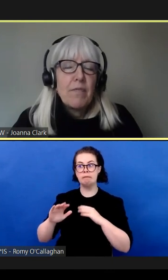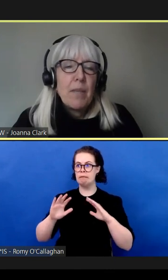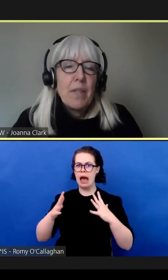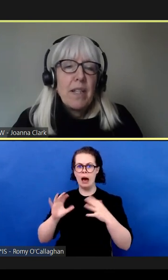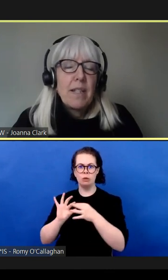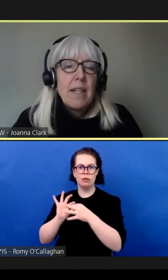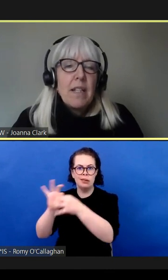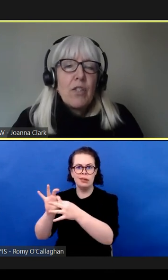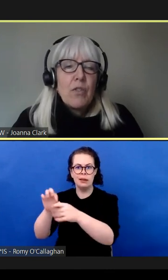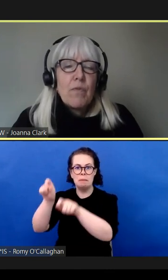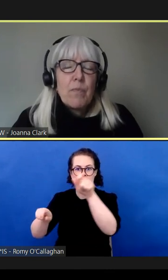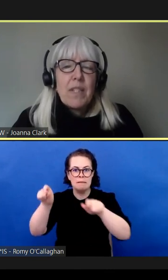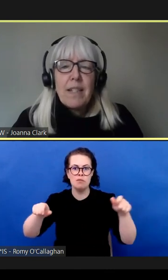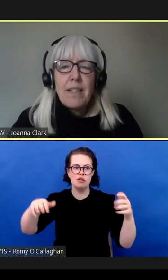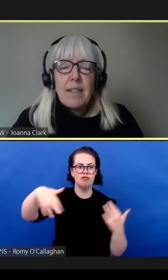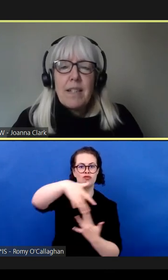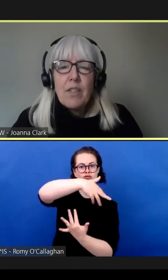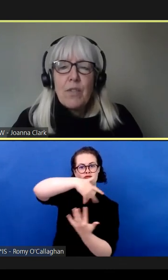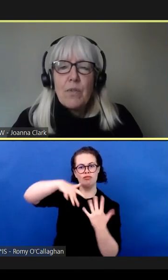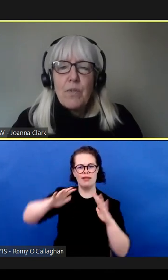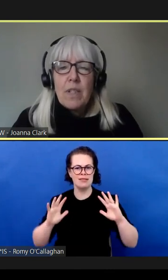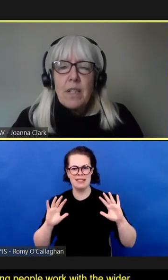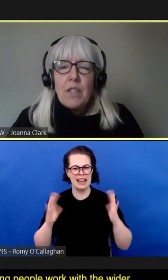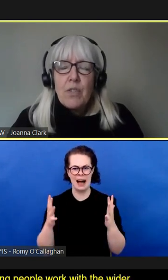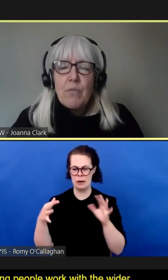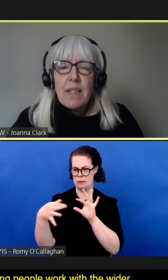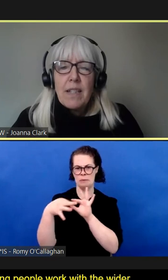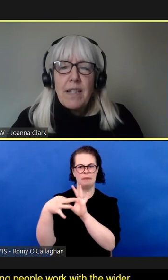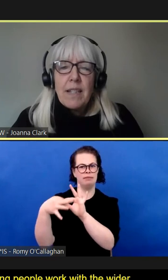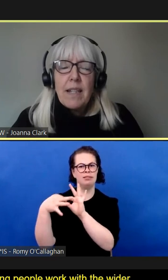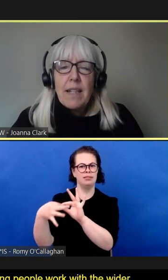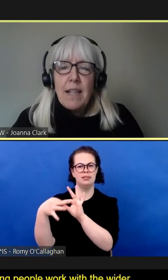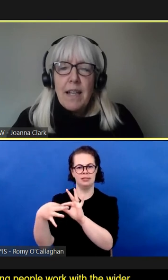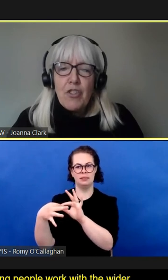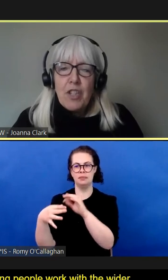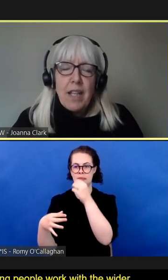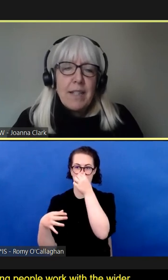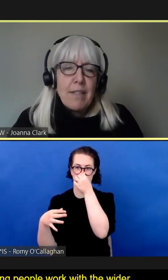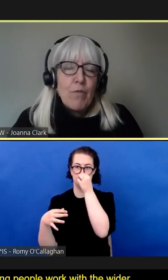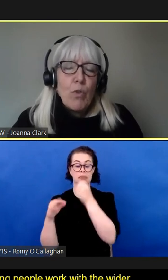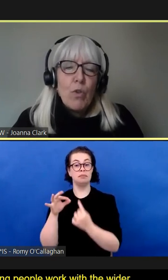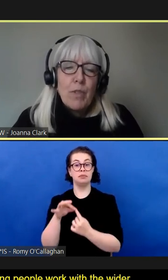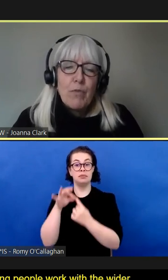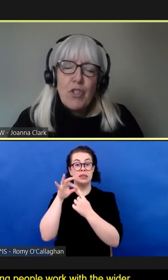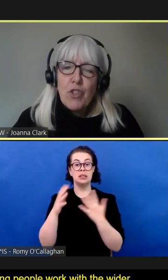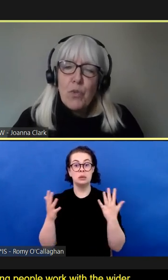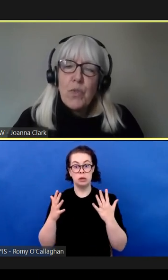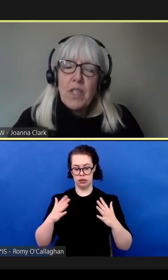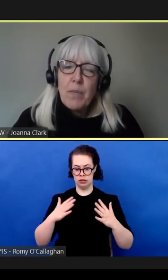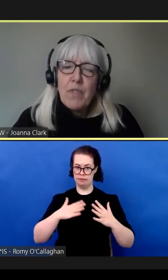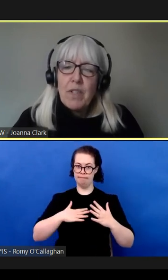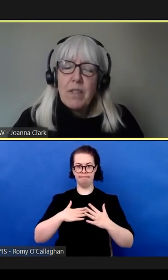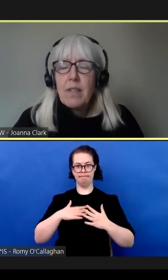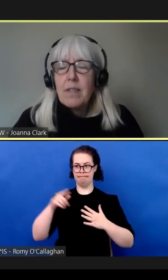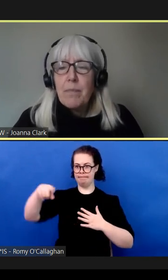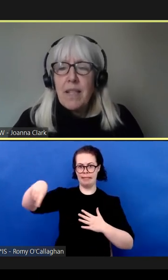their families, to sort of particularly to really educate, inform, and reduce some